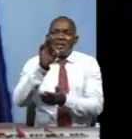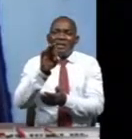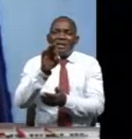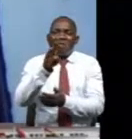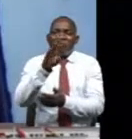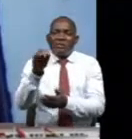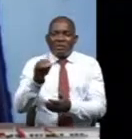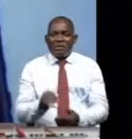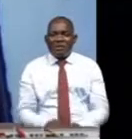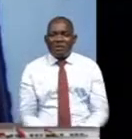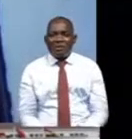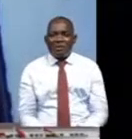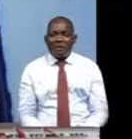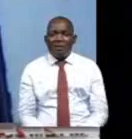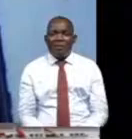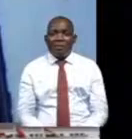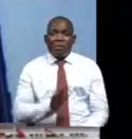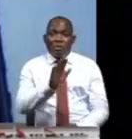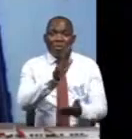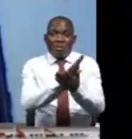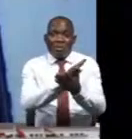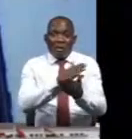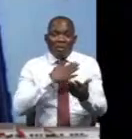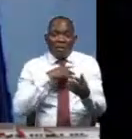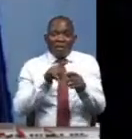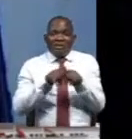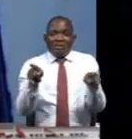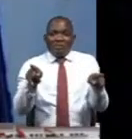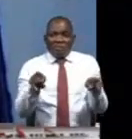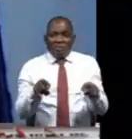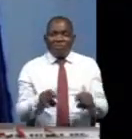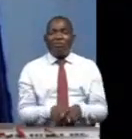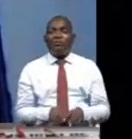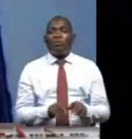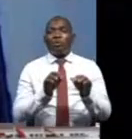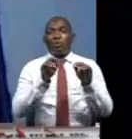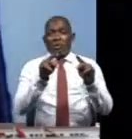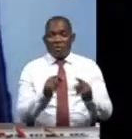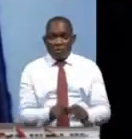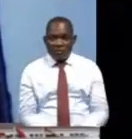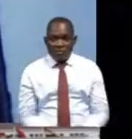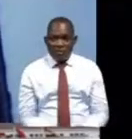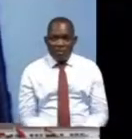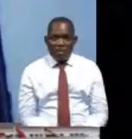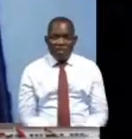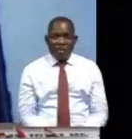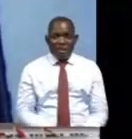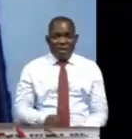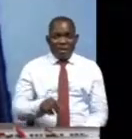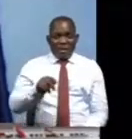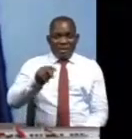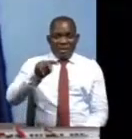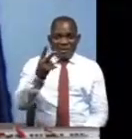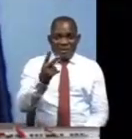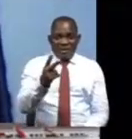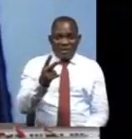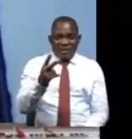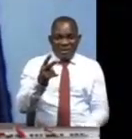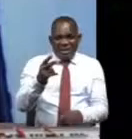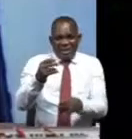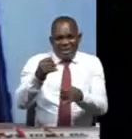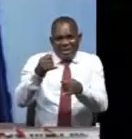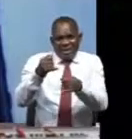1,236,940. So just pay attention. You see, on the second but